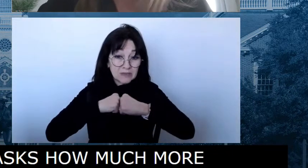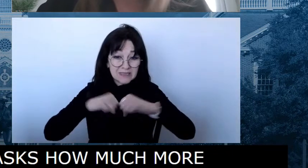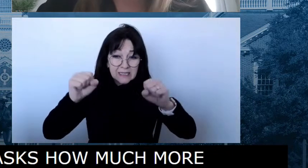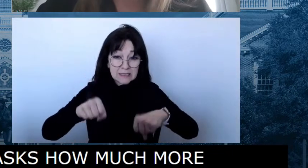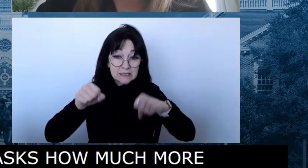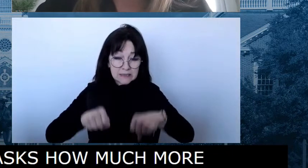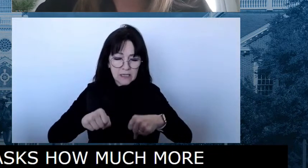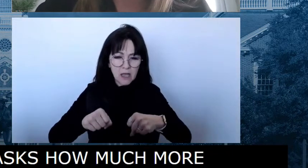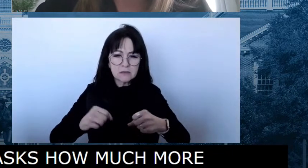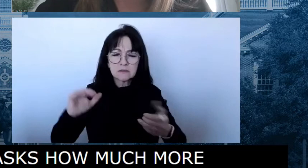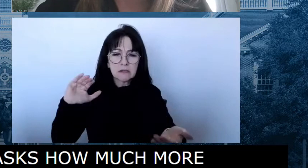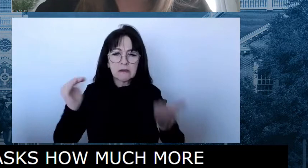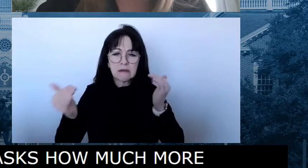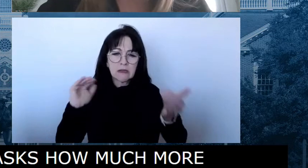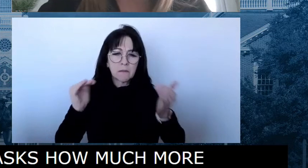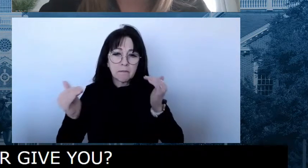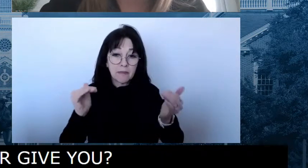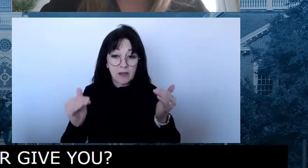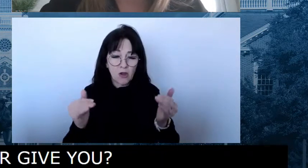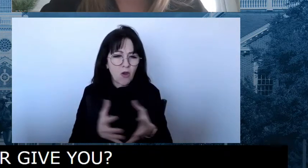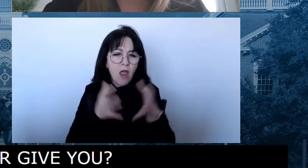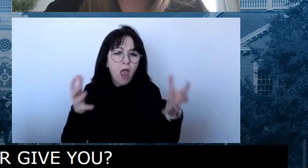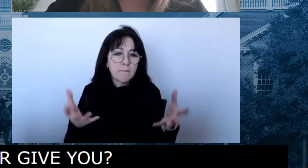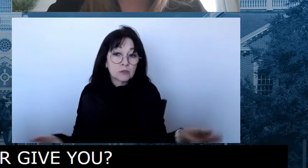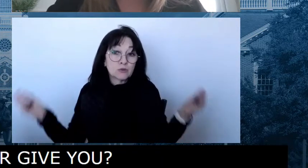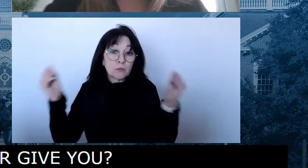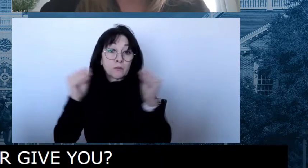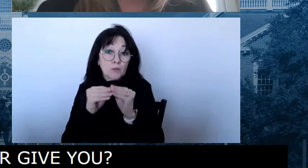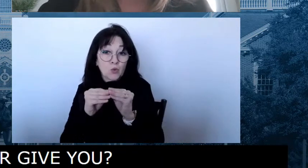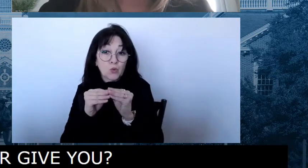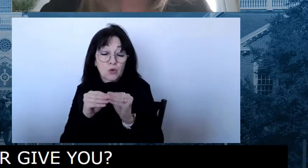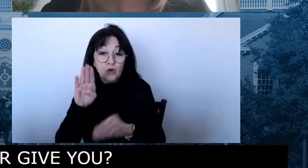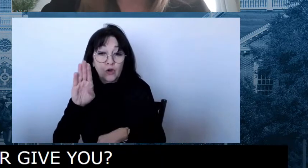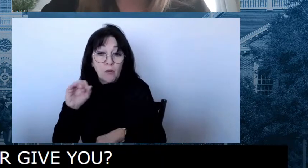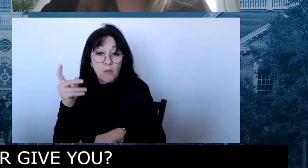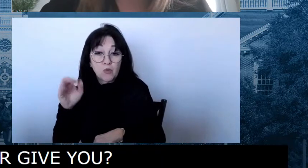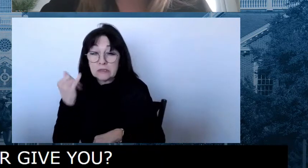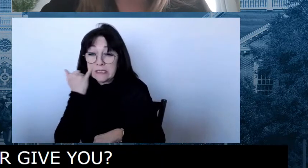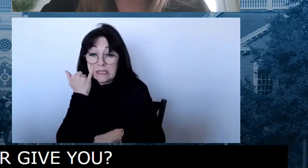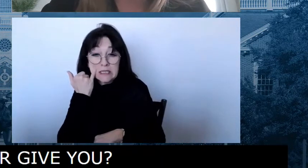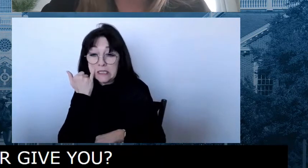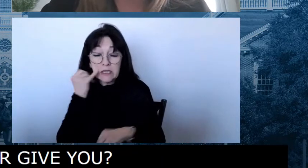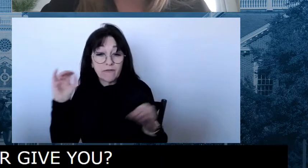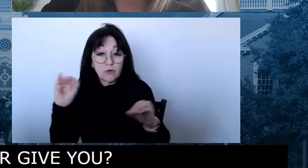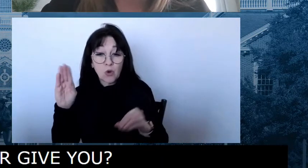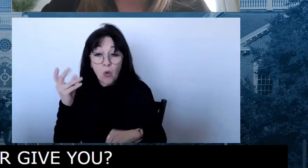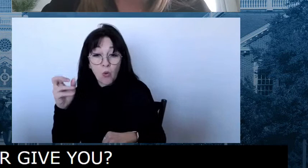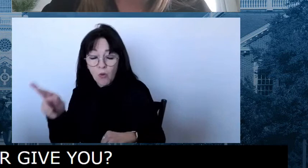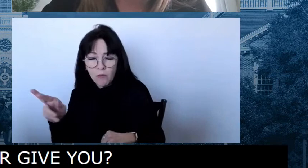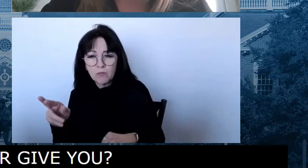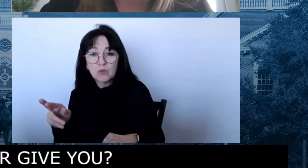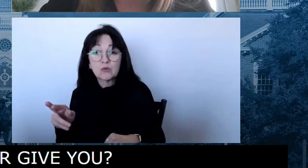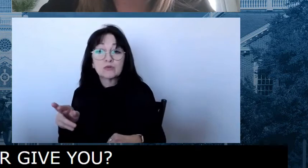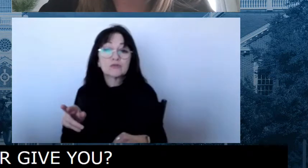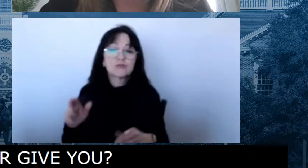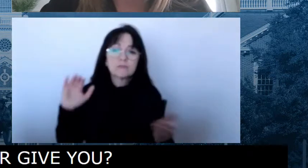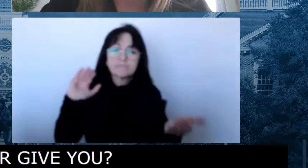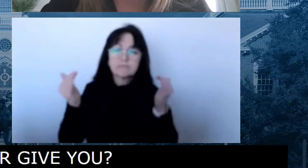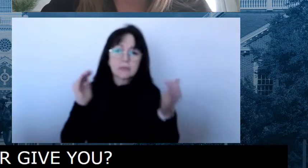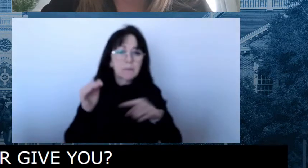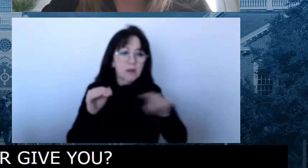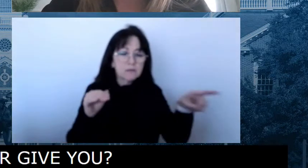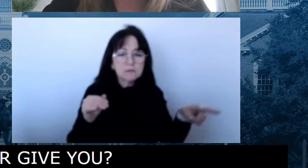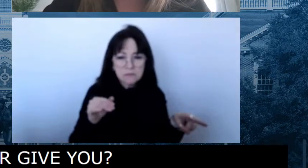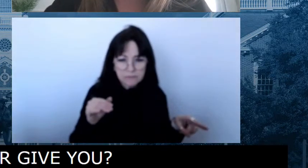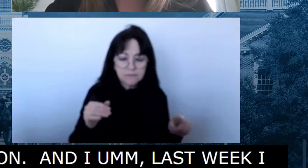Yeah, so great question. And I last week I did go over a lot of studies, but